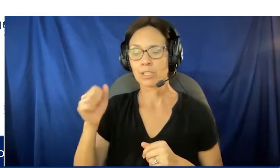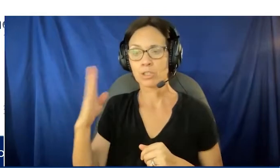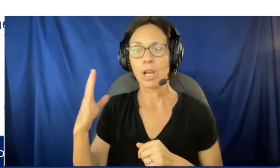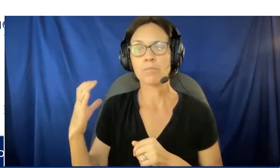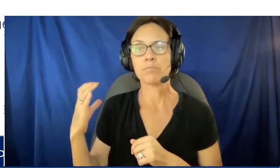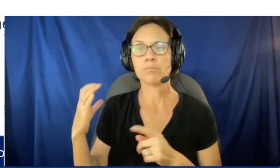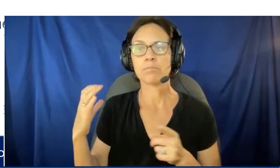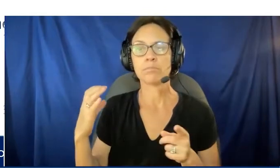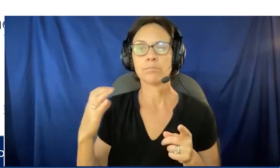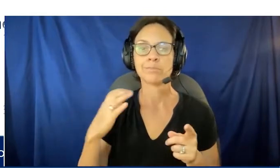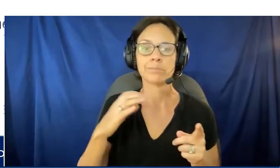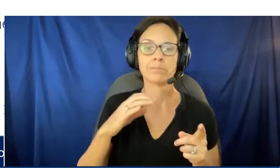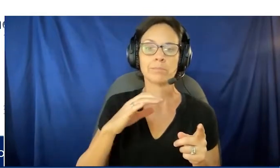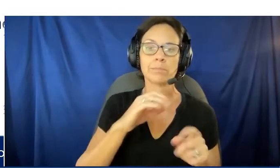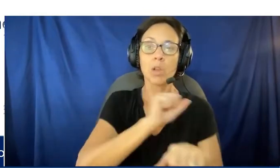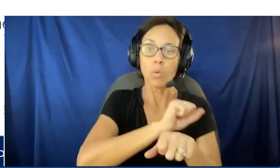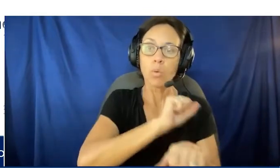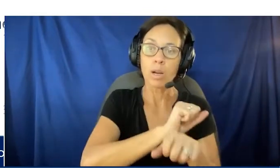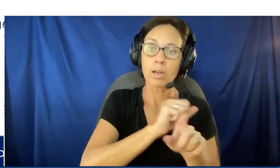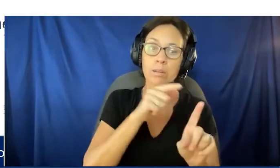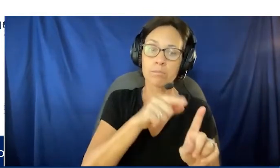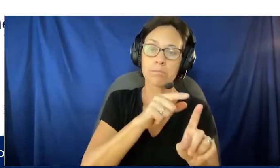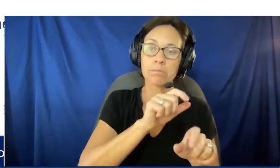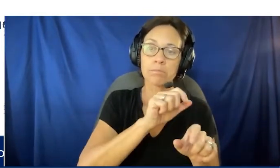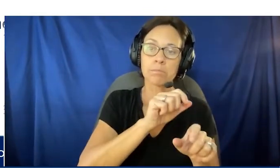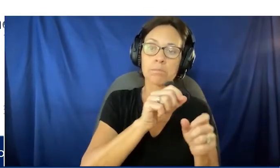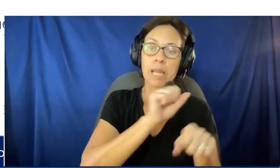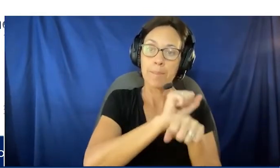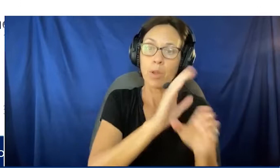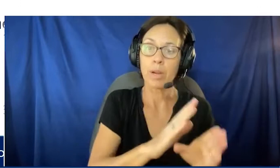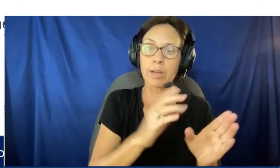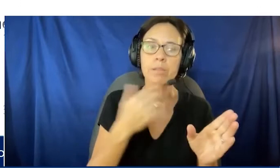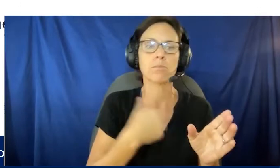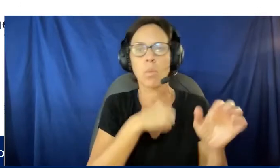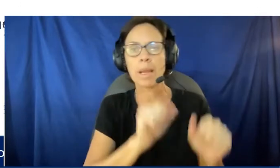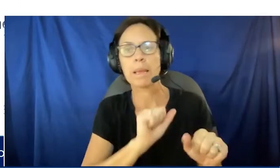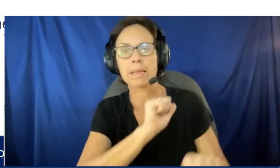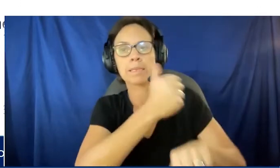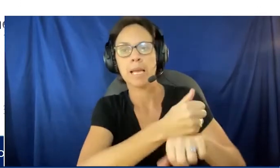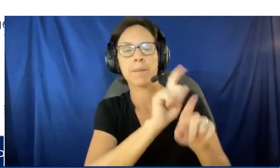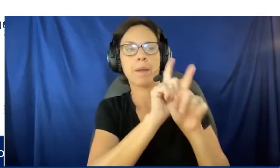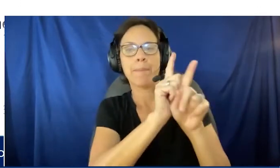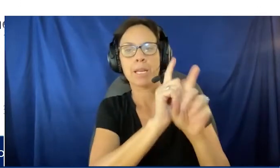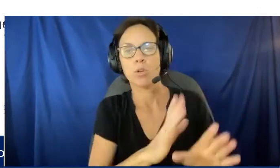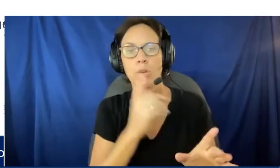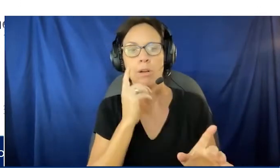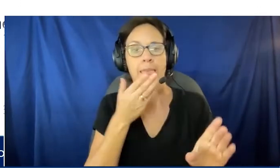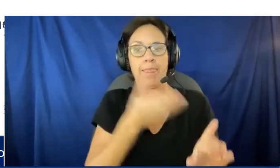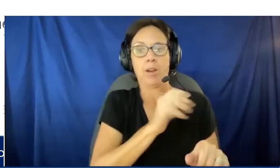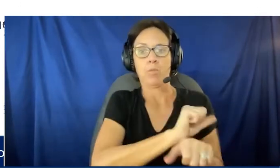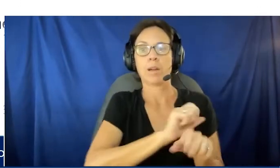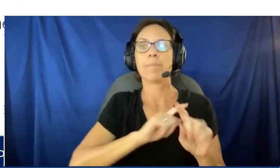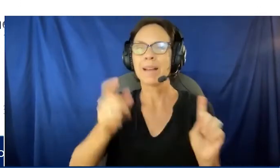establish that work buddy, that mentor, that would be your go-to person. But if you need a